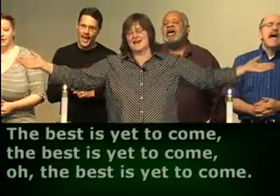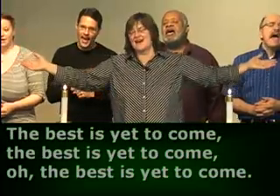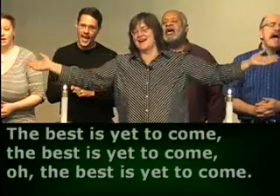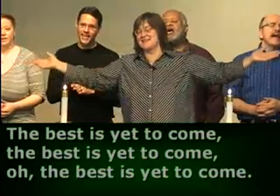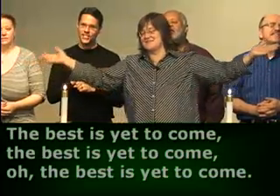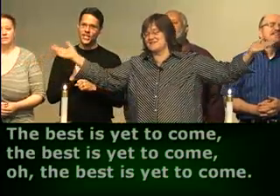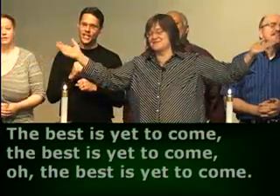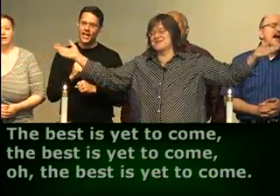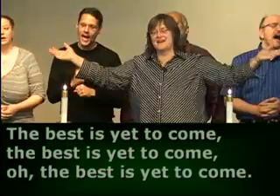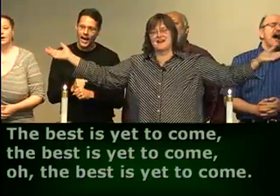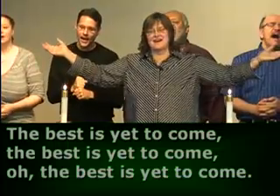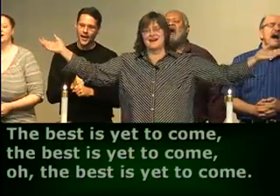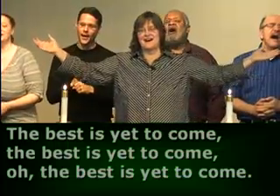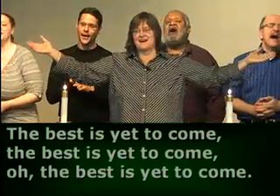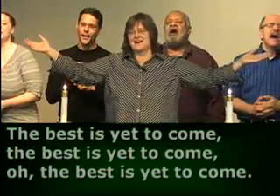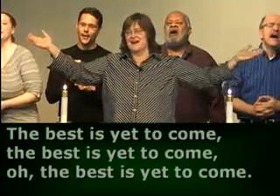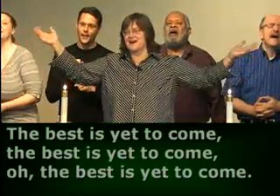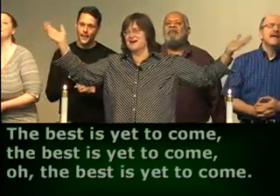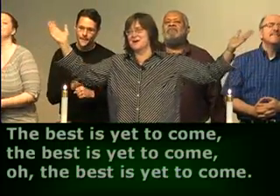the